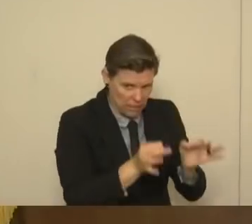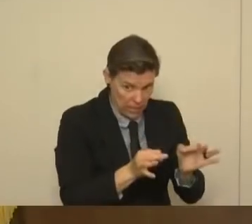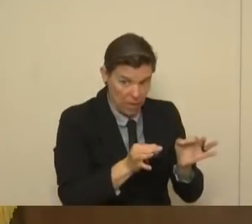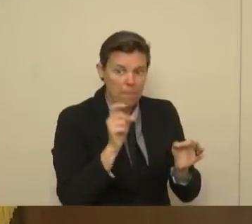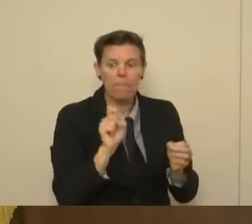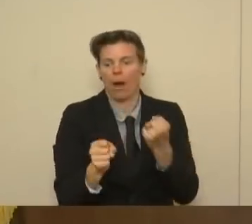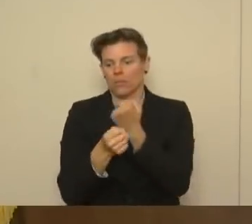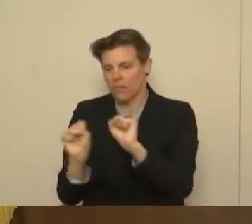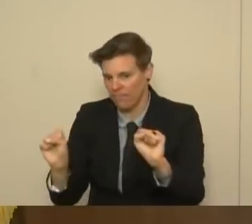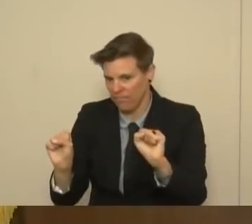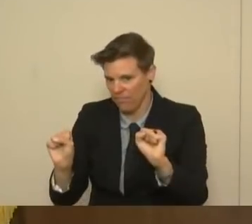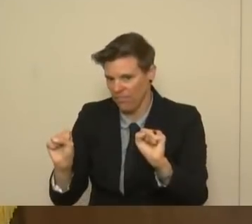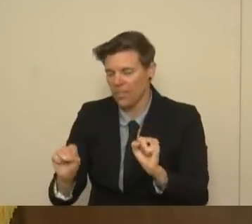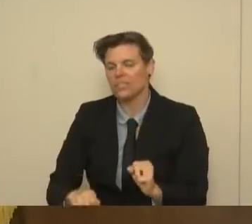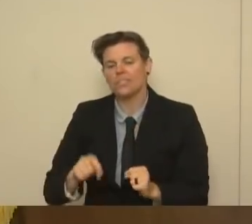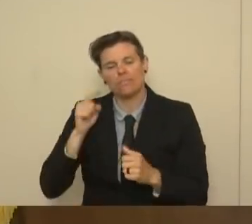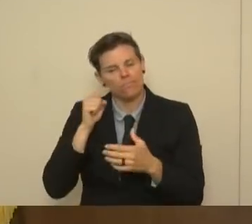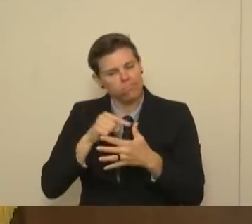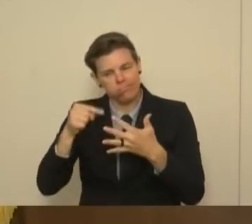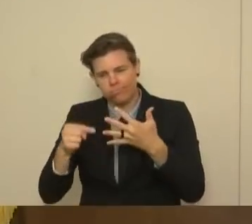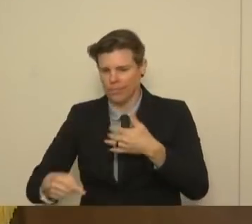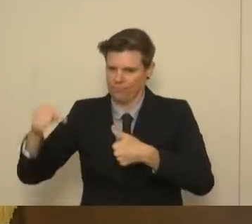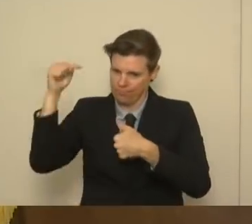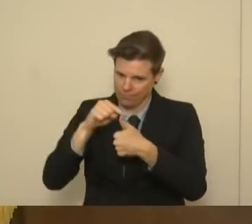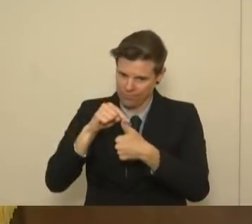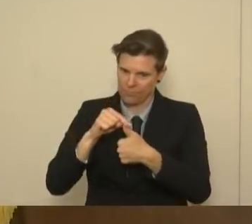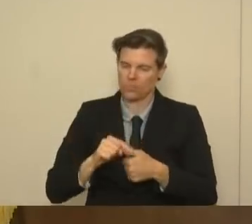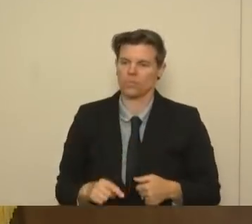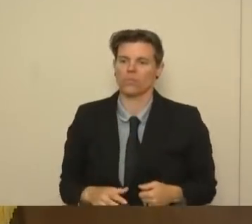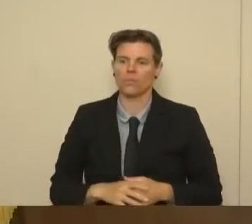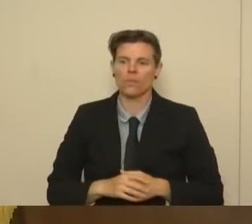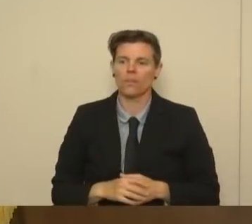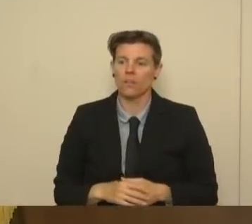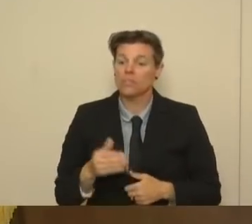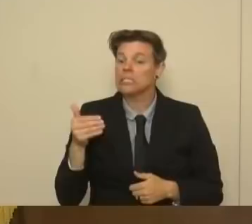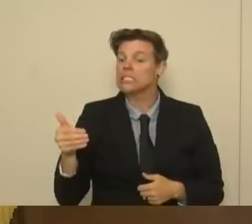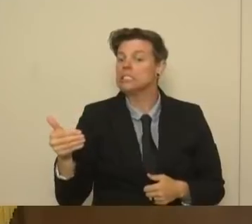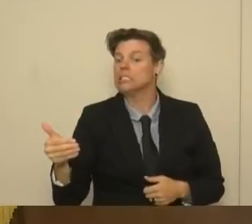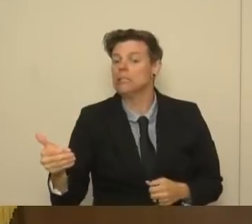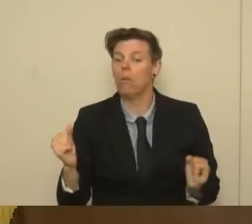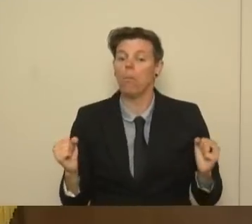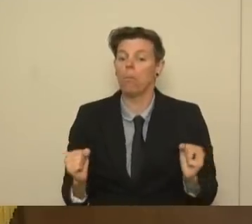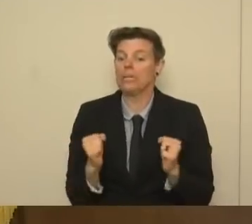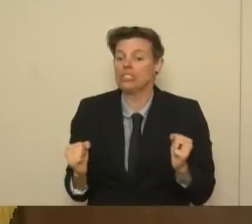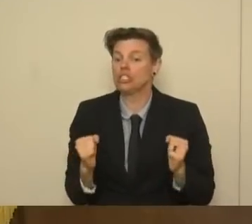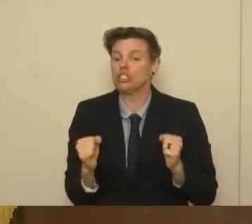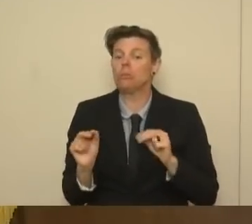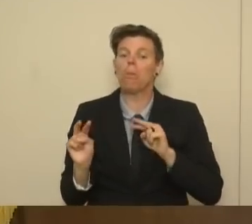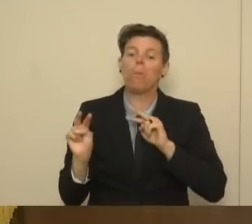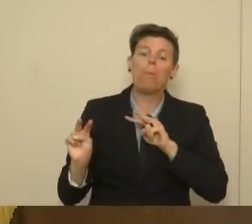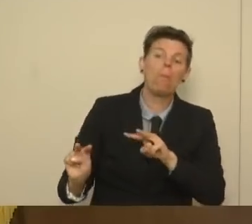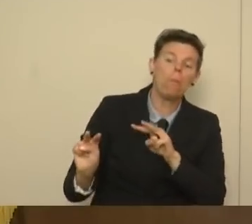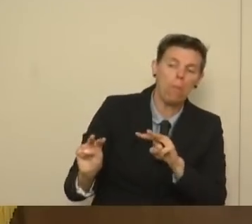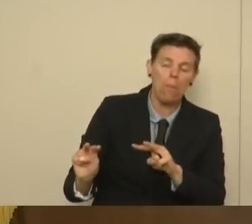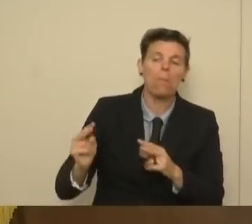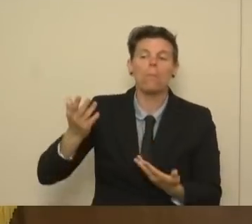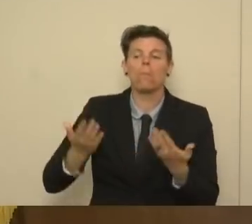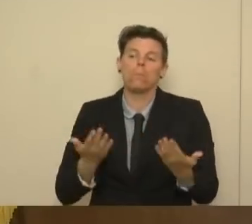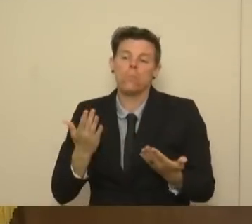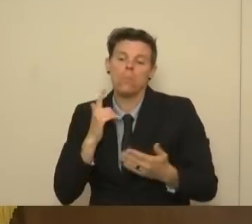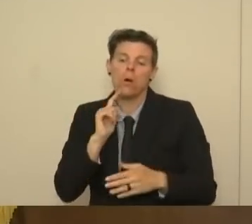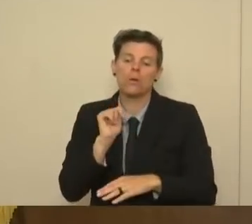that the winter proves to be a whole different set of productive ways to protect New Mexico and New Mexicans. And